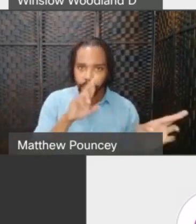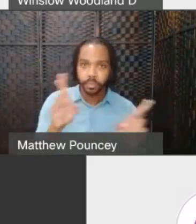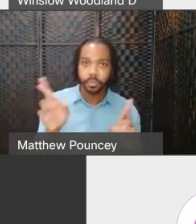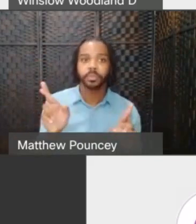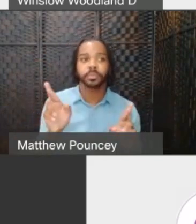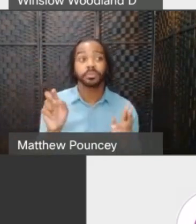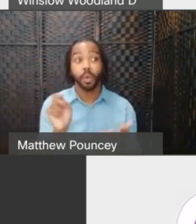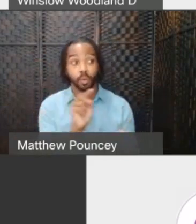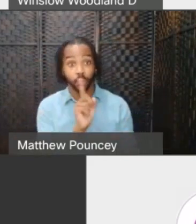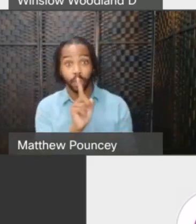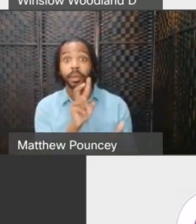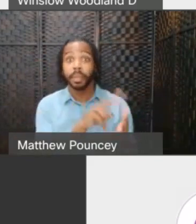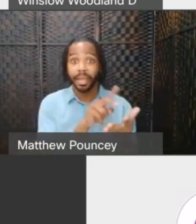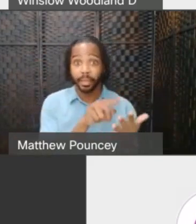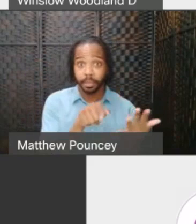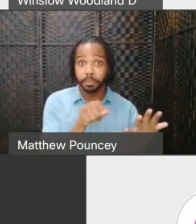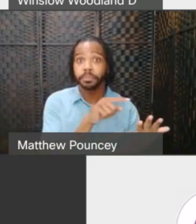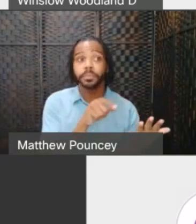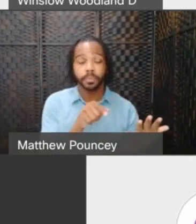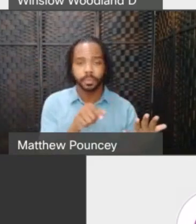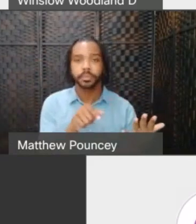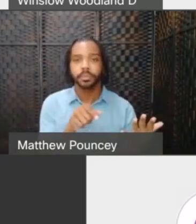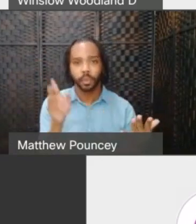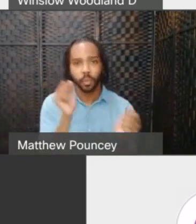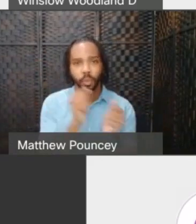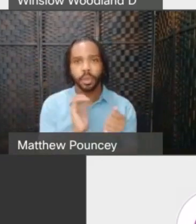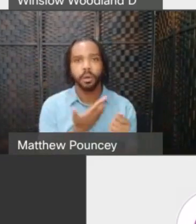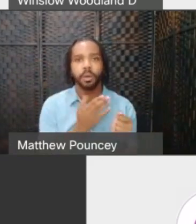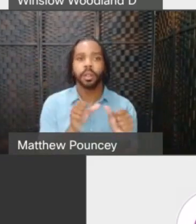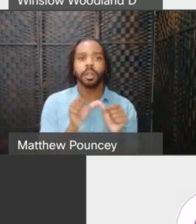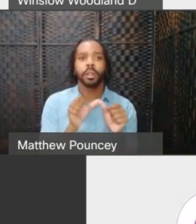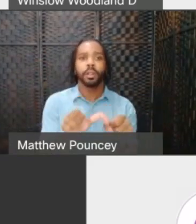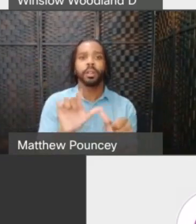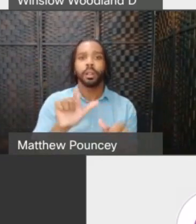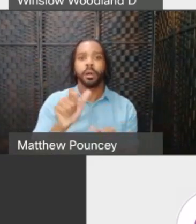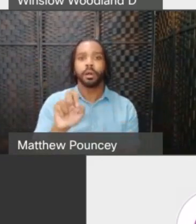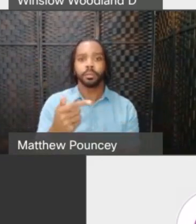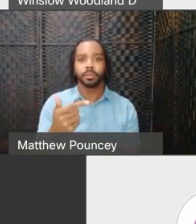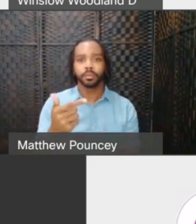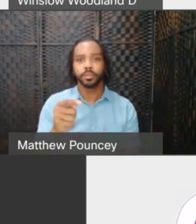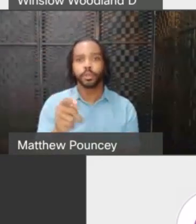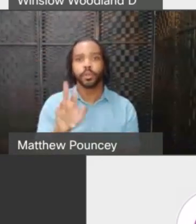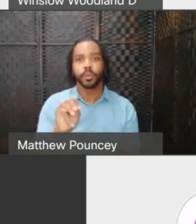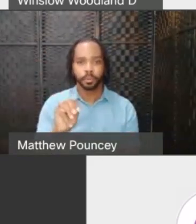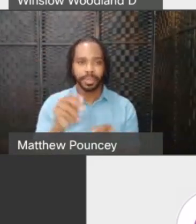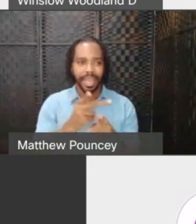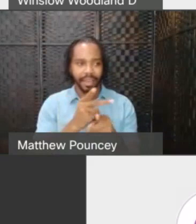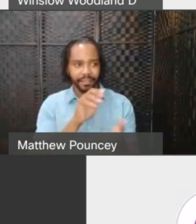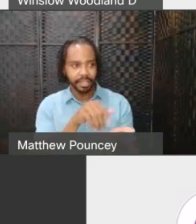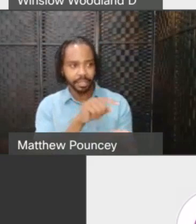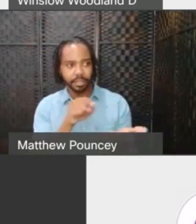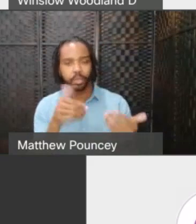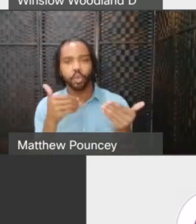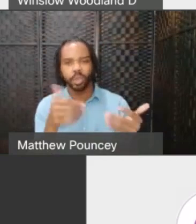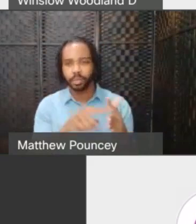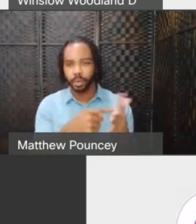would apply to in our long-term care setting to begin those conversations. But